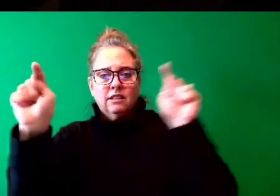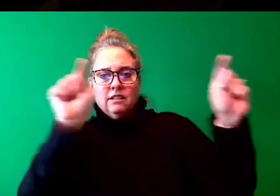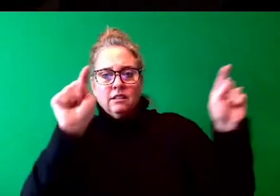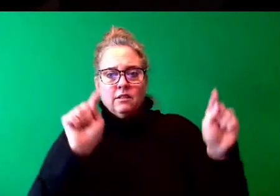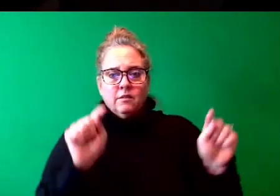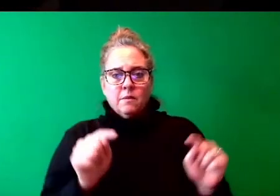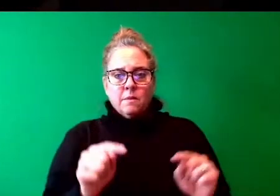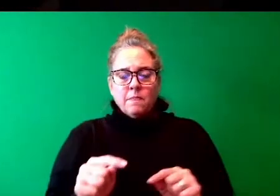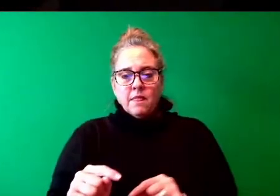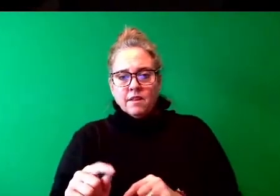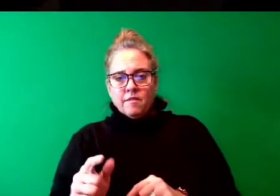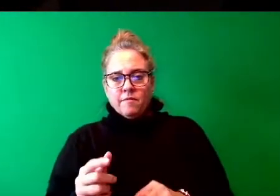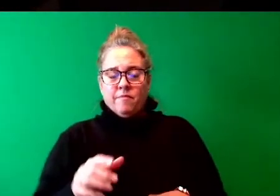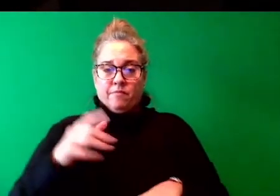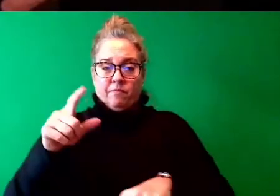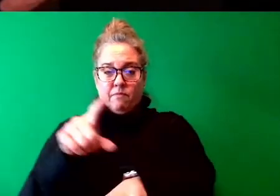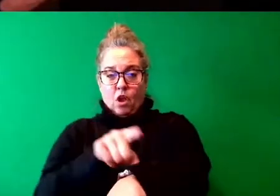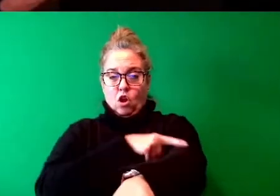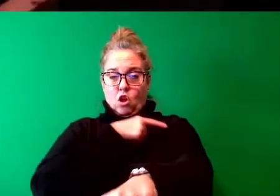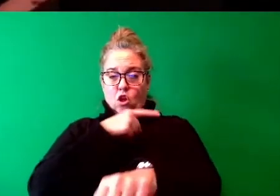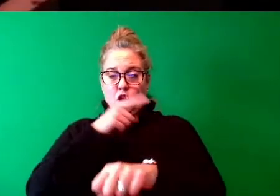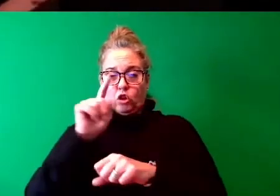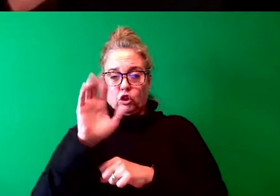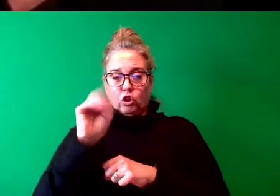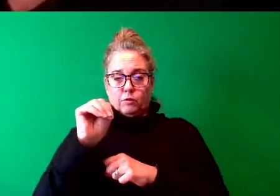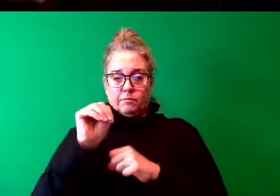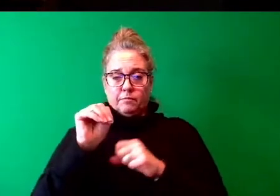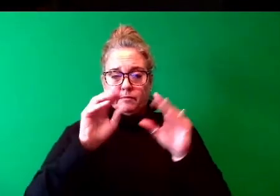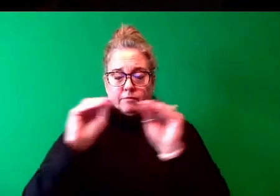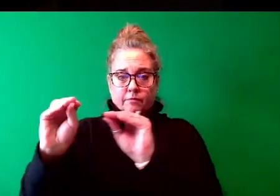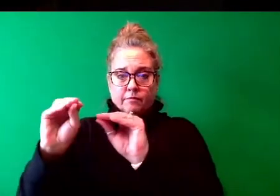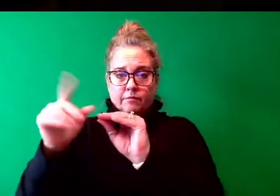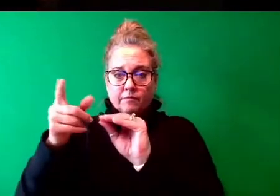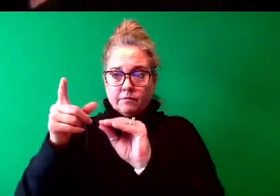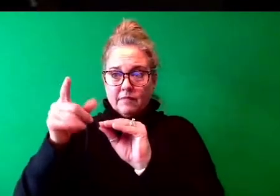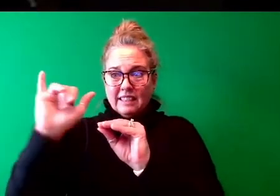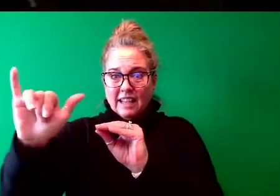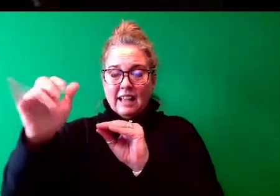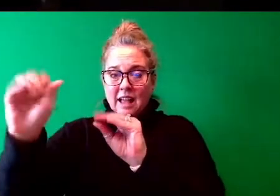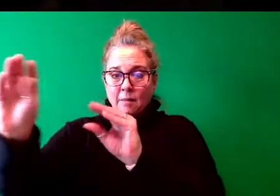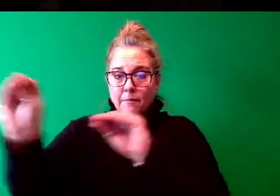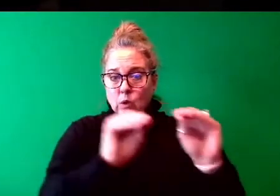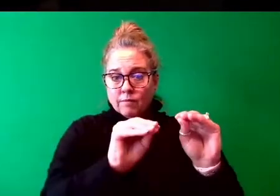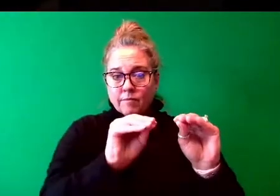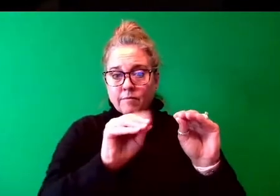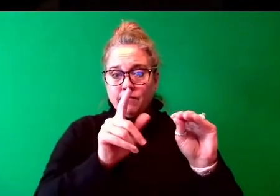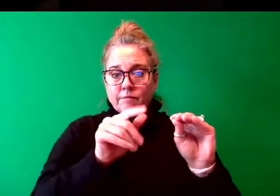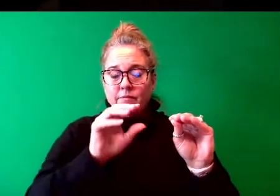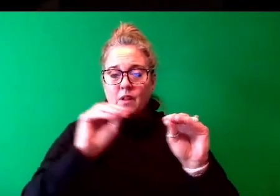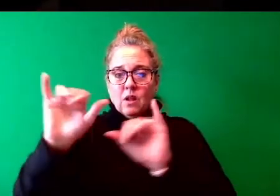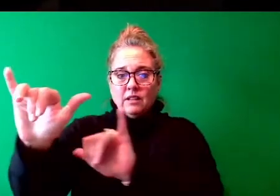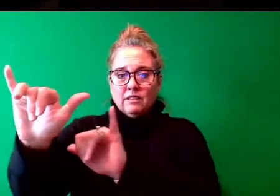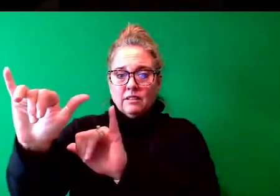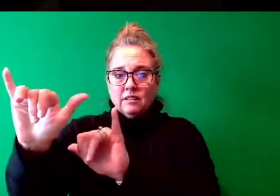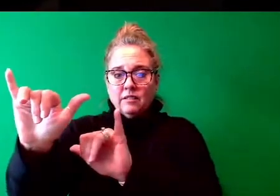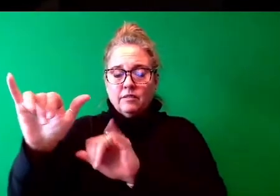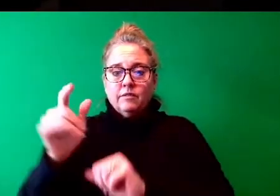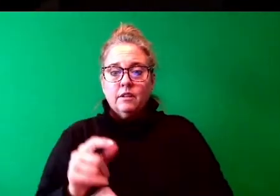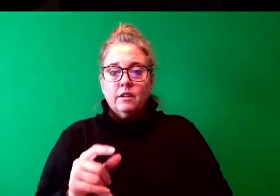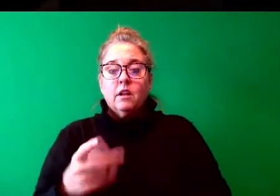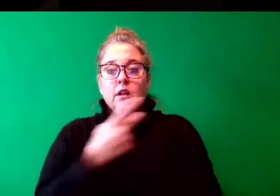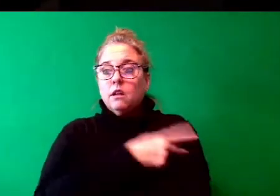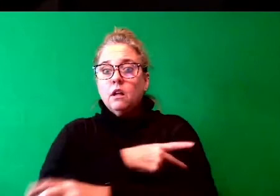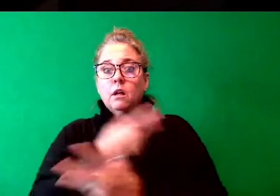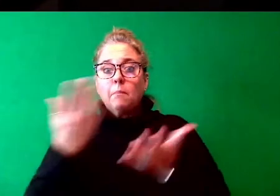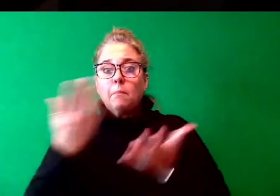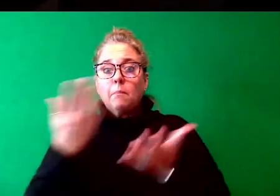care facilities as a step down, or our homeless isolation shelter for those who might not have enough